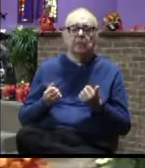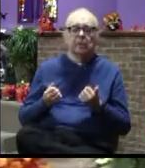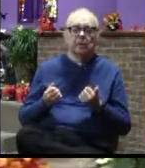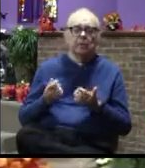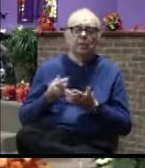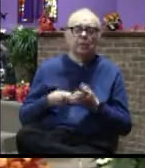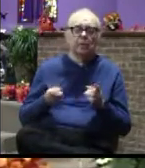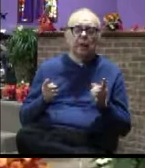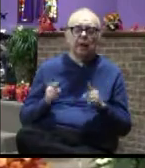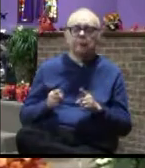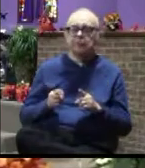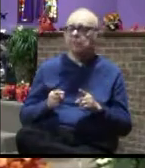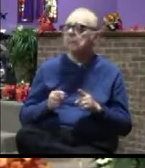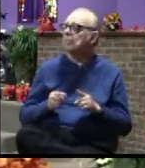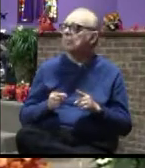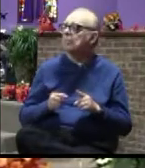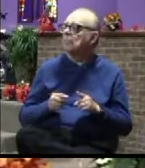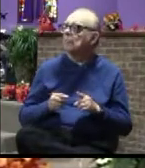and here's what happens